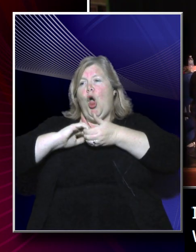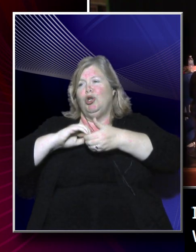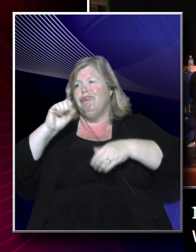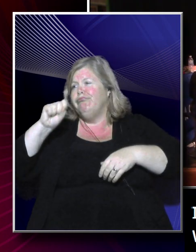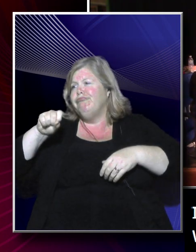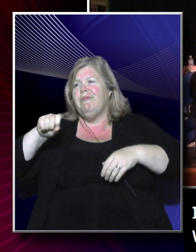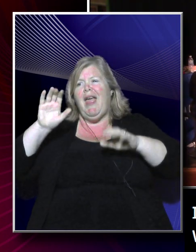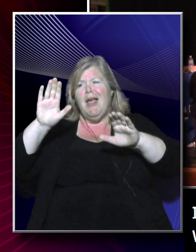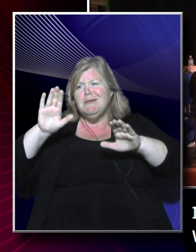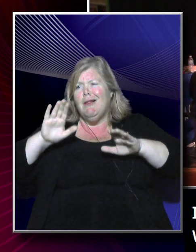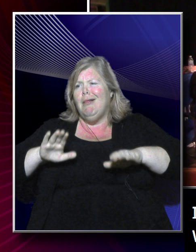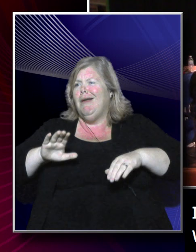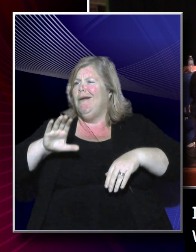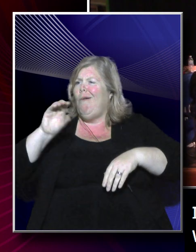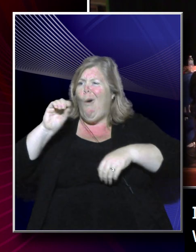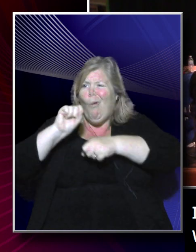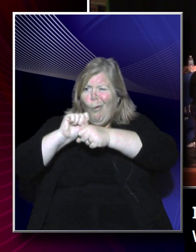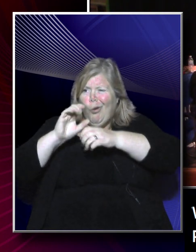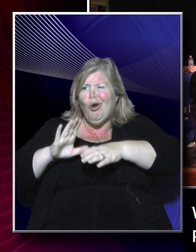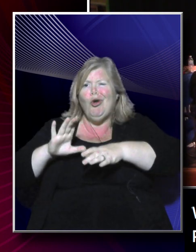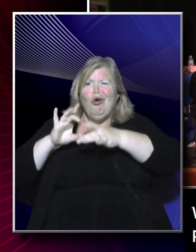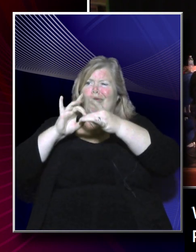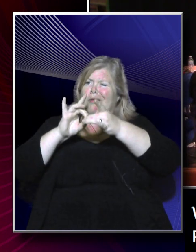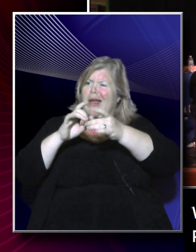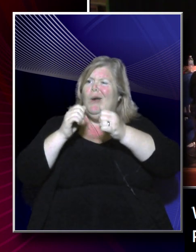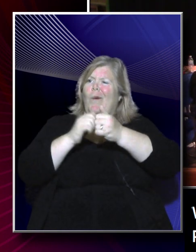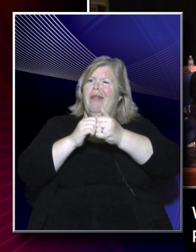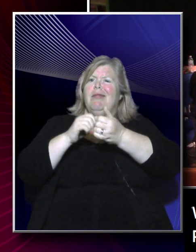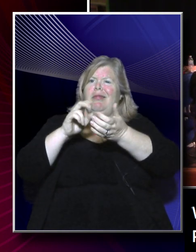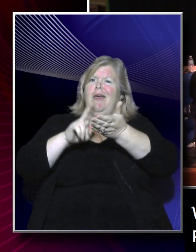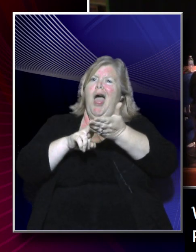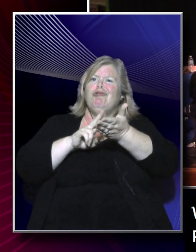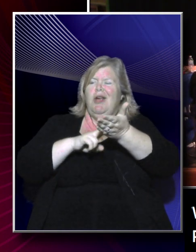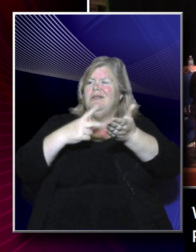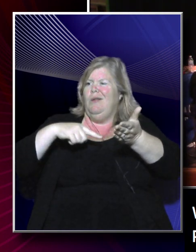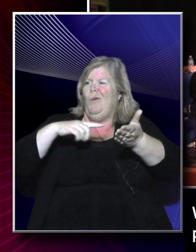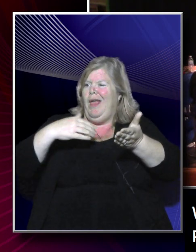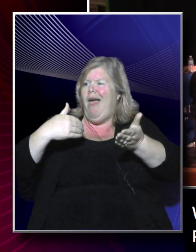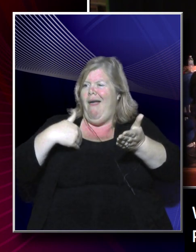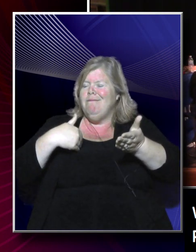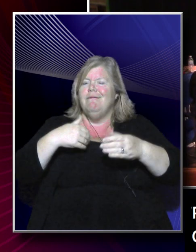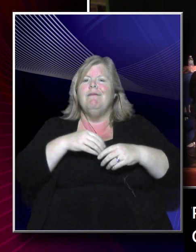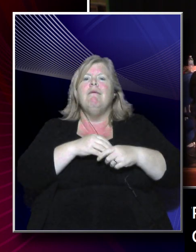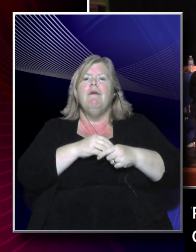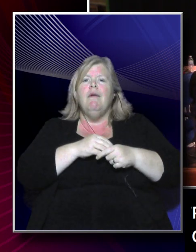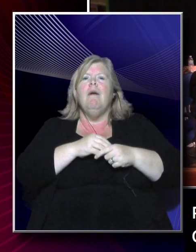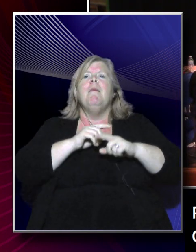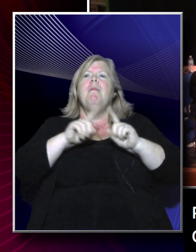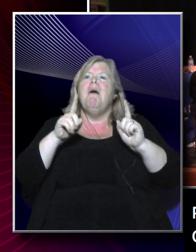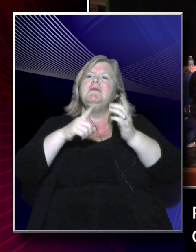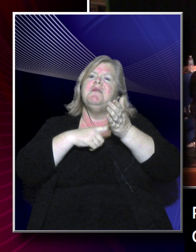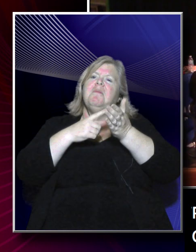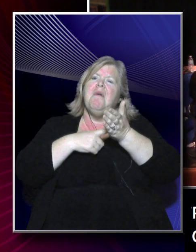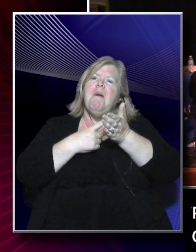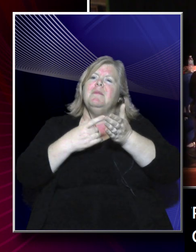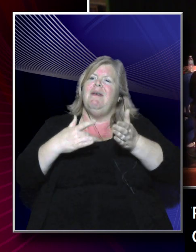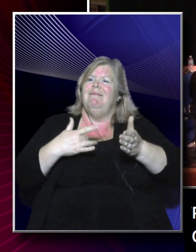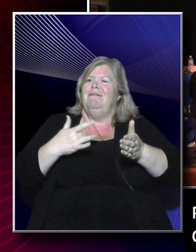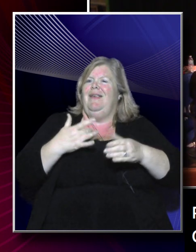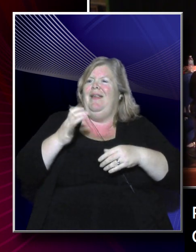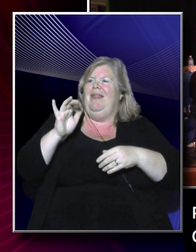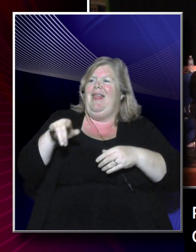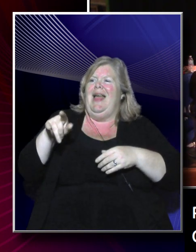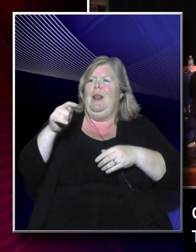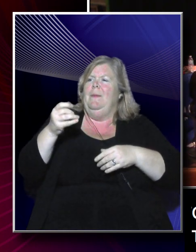an excellent colleague in relation to the contracts that we hold. But sometimes I think that there's